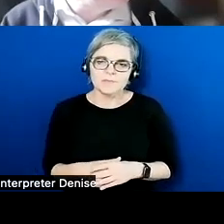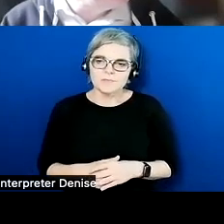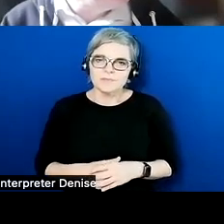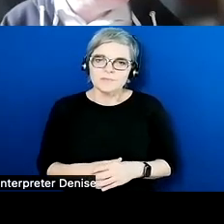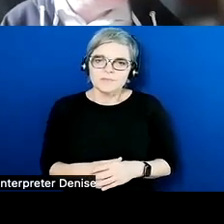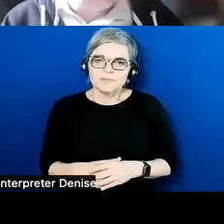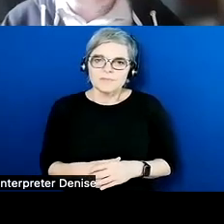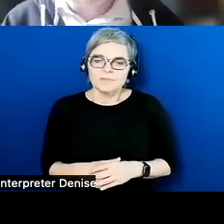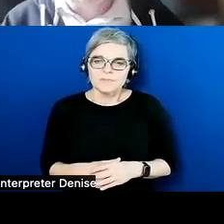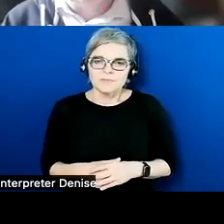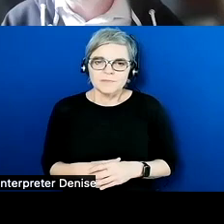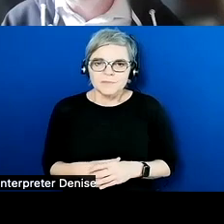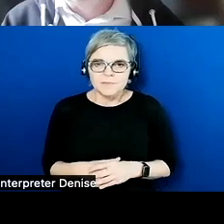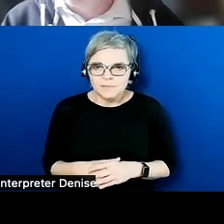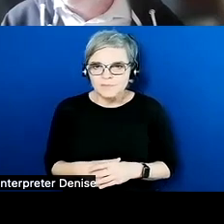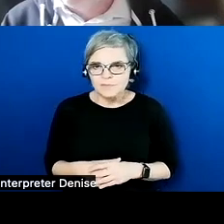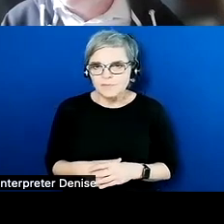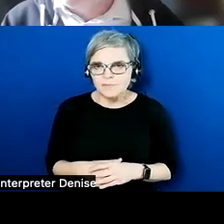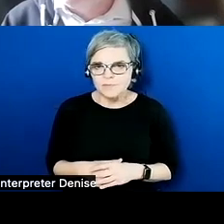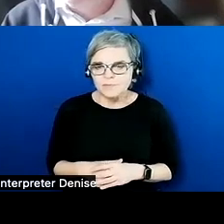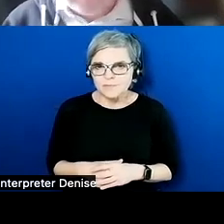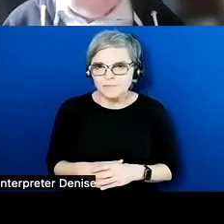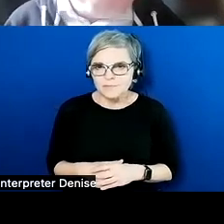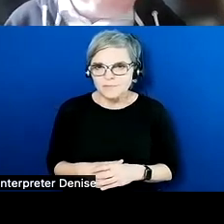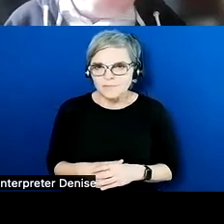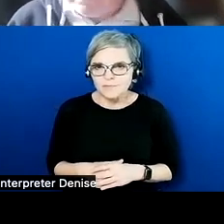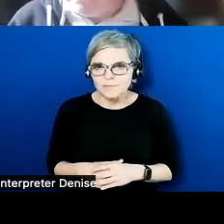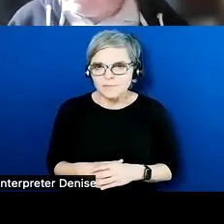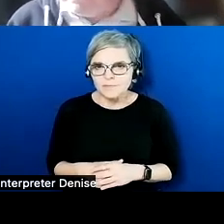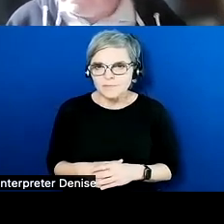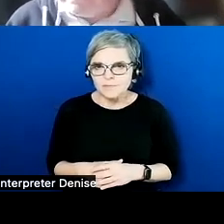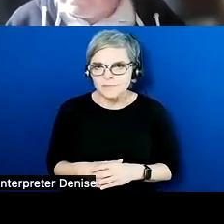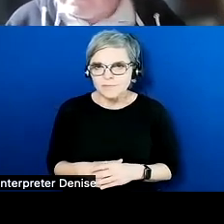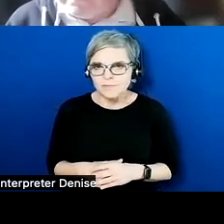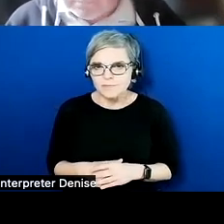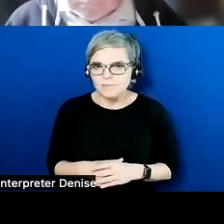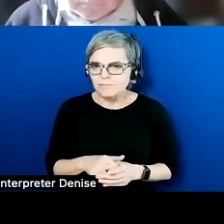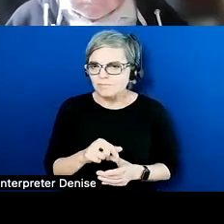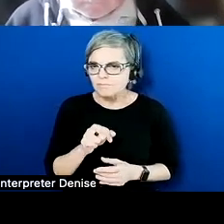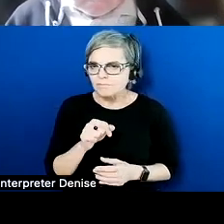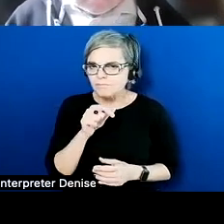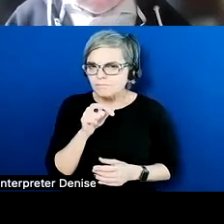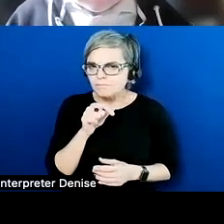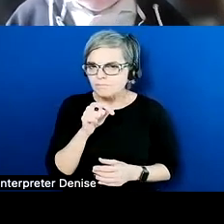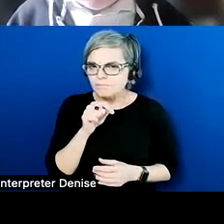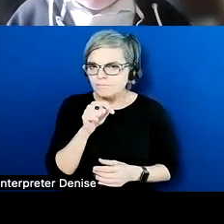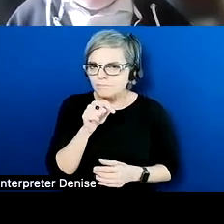Også flere ganger, ja. En. En. En.